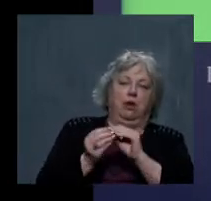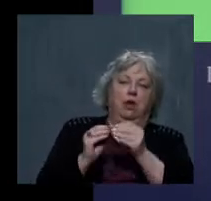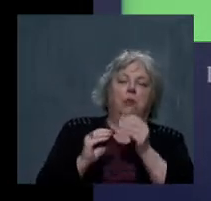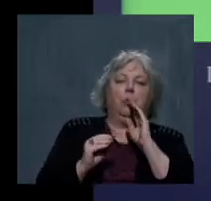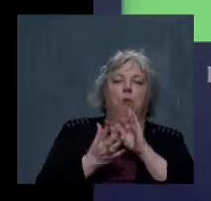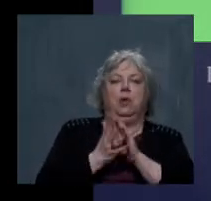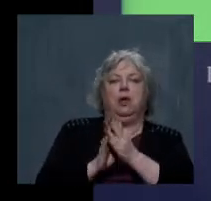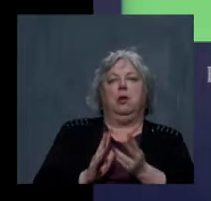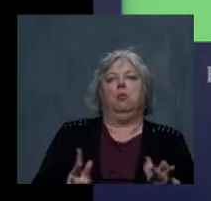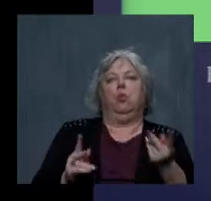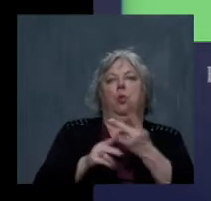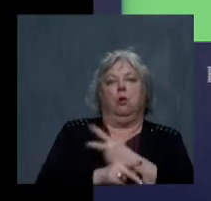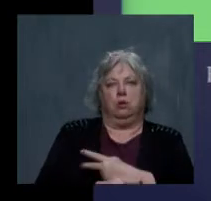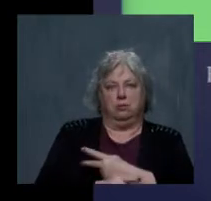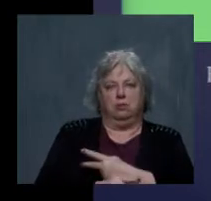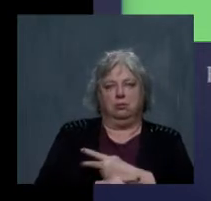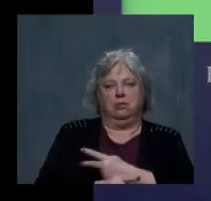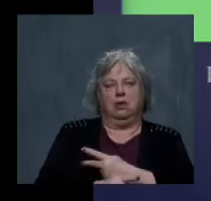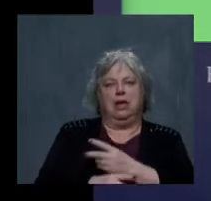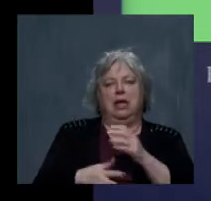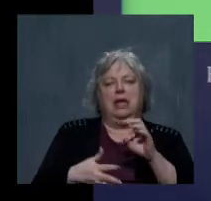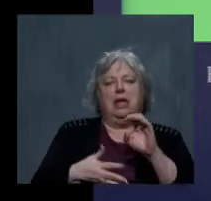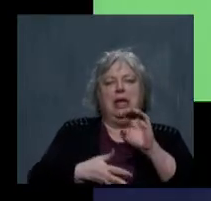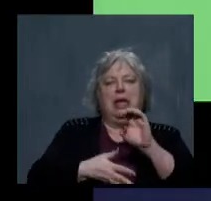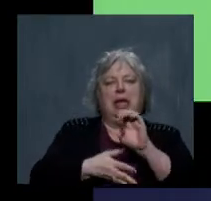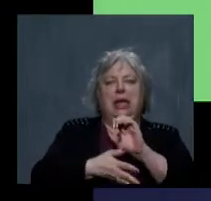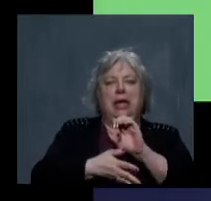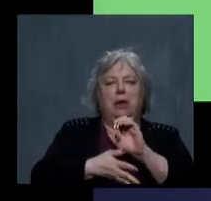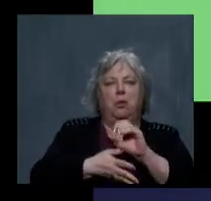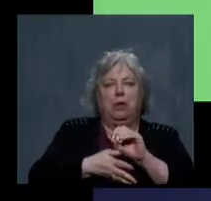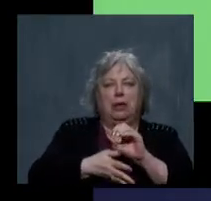worse level E. Next slide.